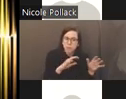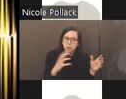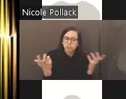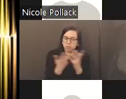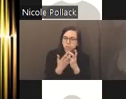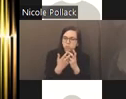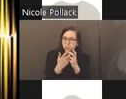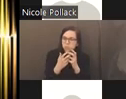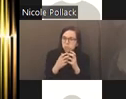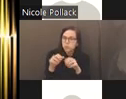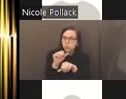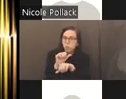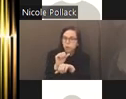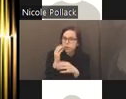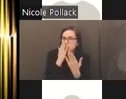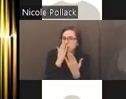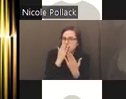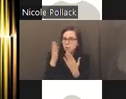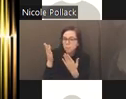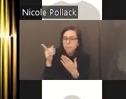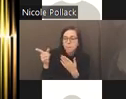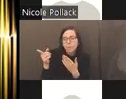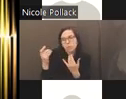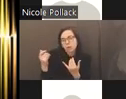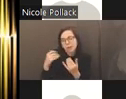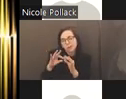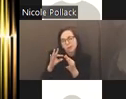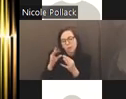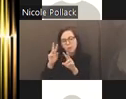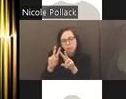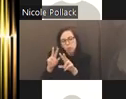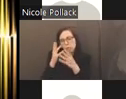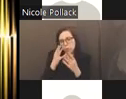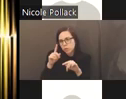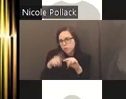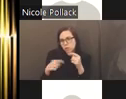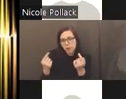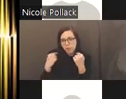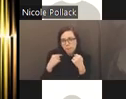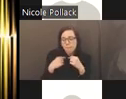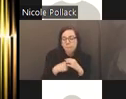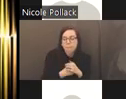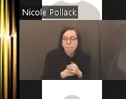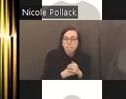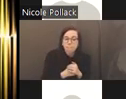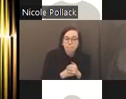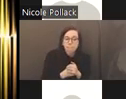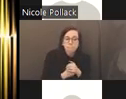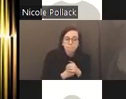know, we thank him. He's attending a family funeral today, unfortunately, so he's not with us. But